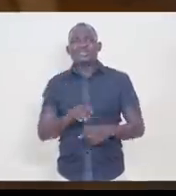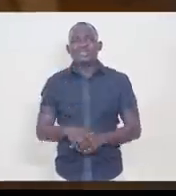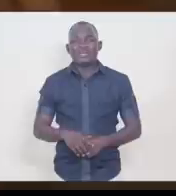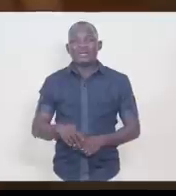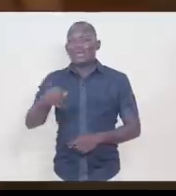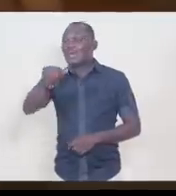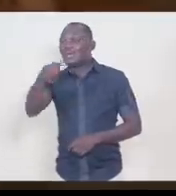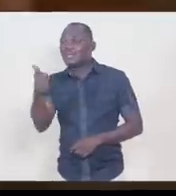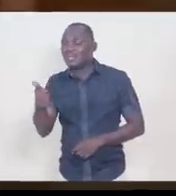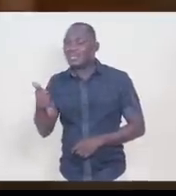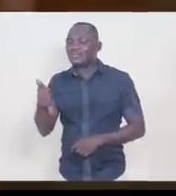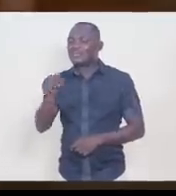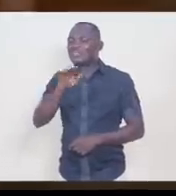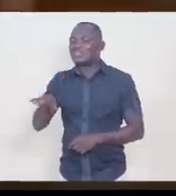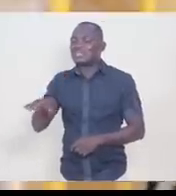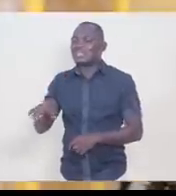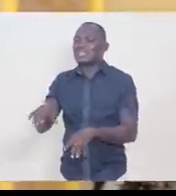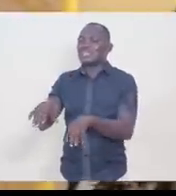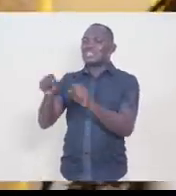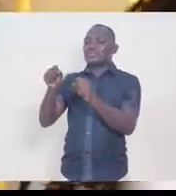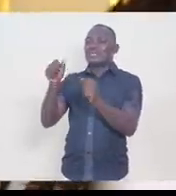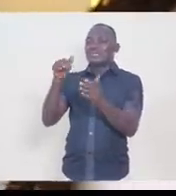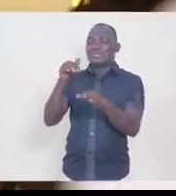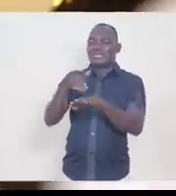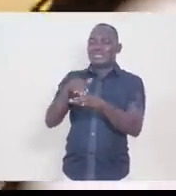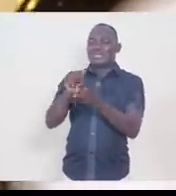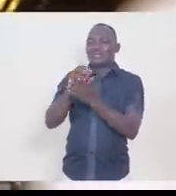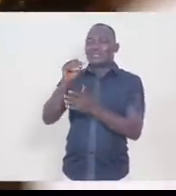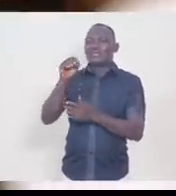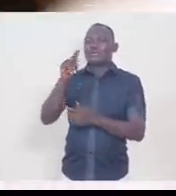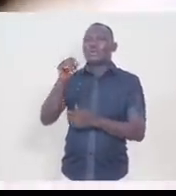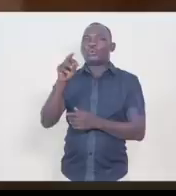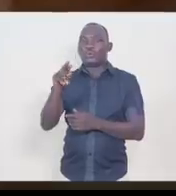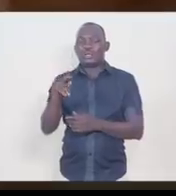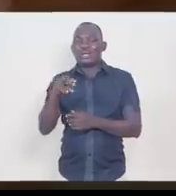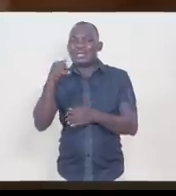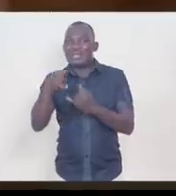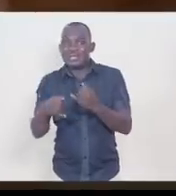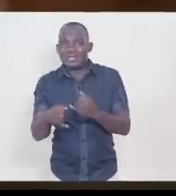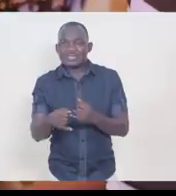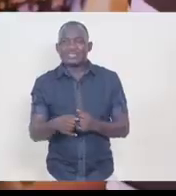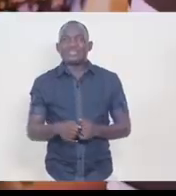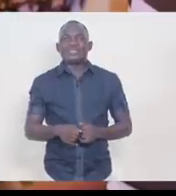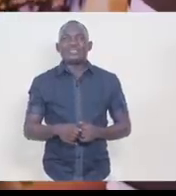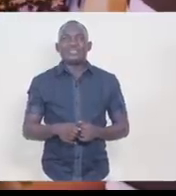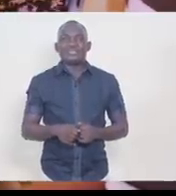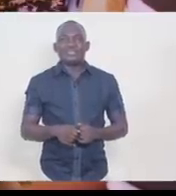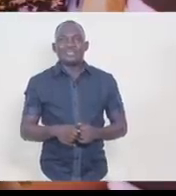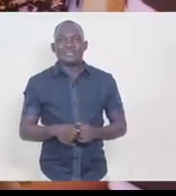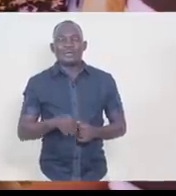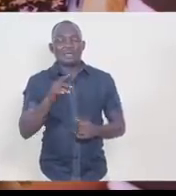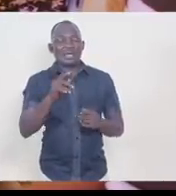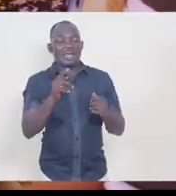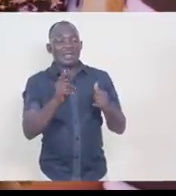And the other is for child kidnap against Miss Kokoku. And the last is for the abduction. The